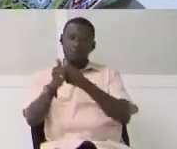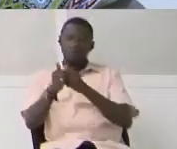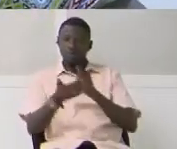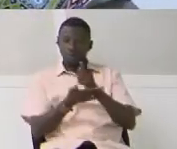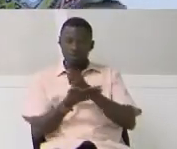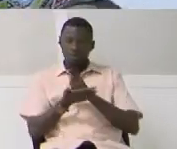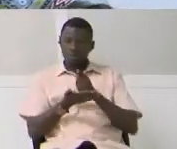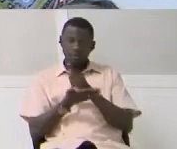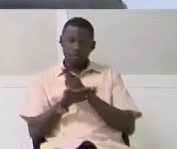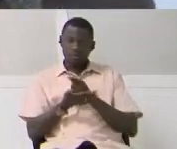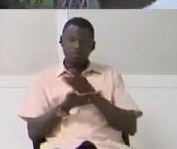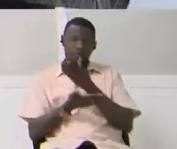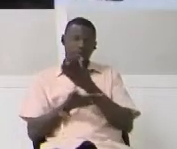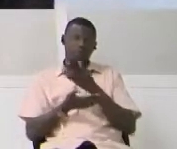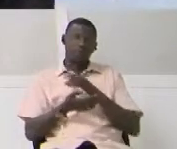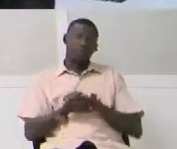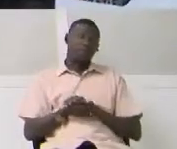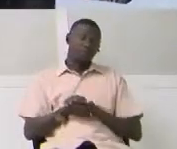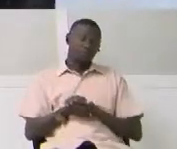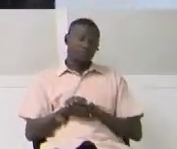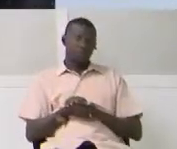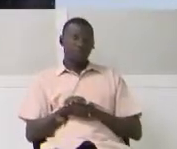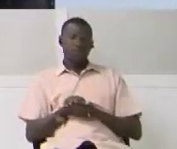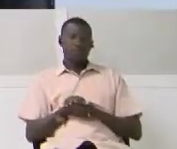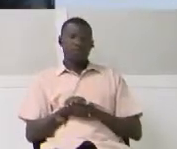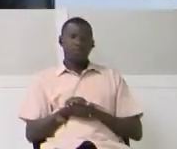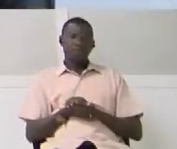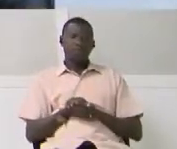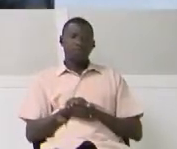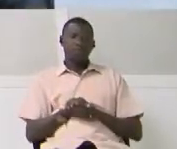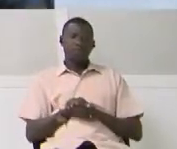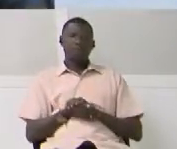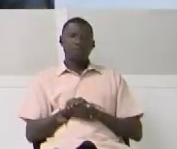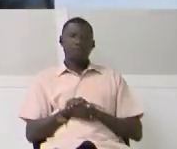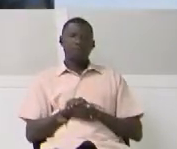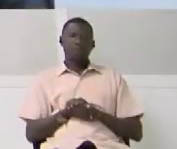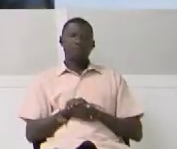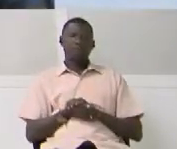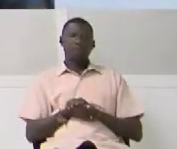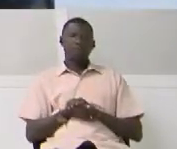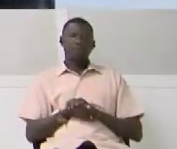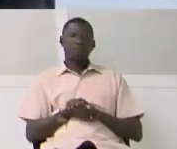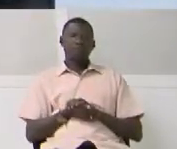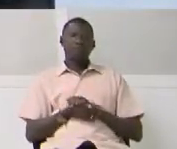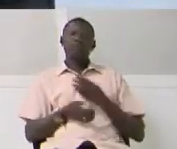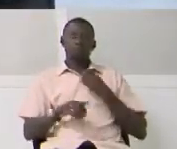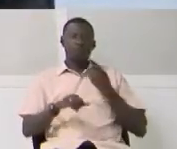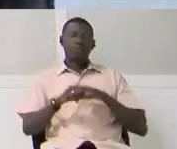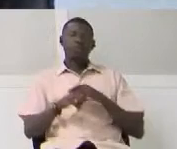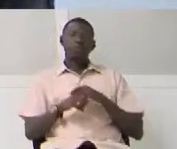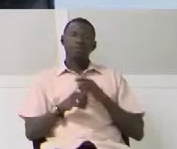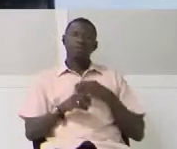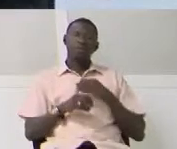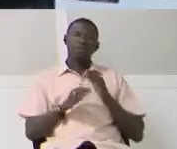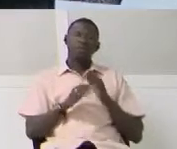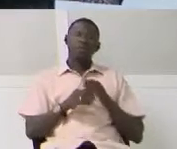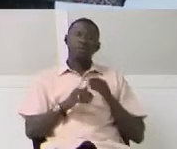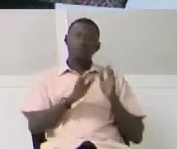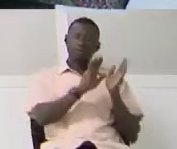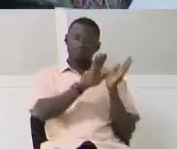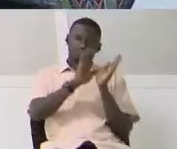cement. So you go watch because when I see Hatib Jane and your Modu Jagana. Sometimes they'll drop it for